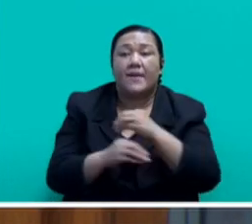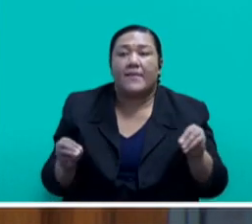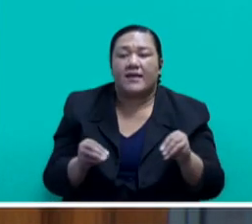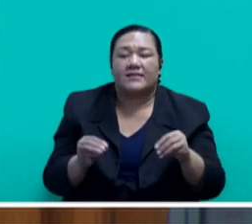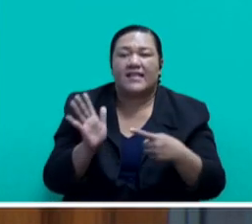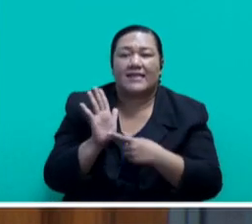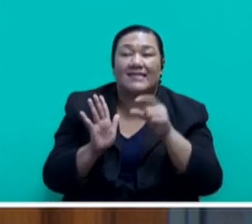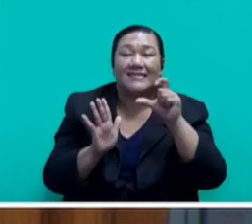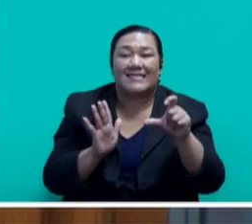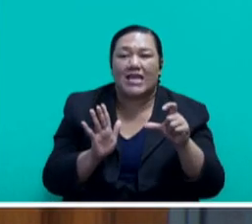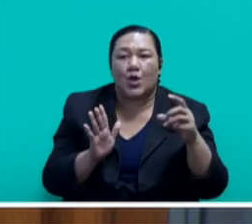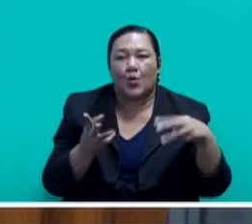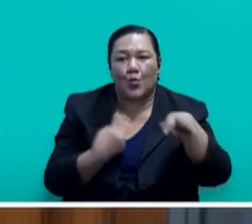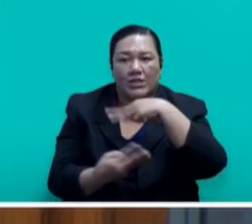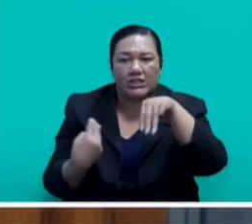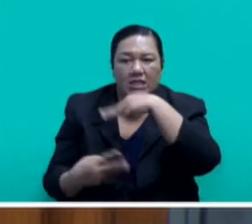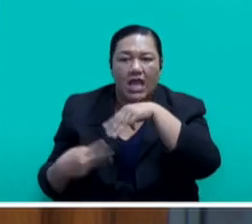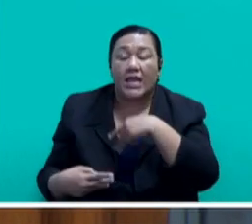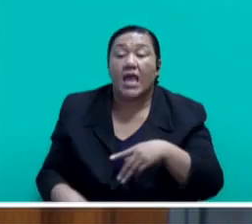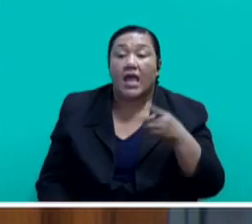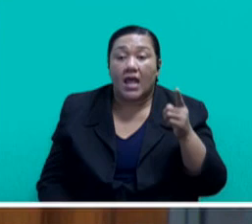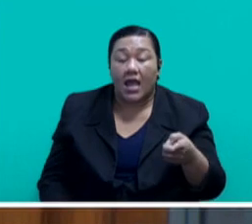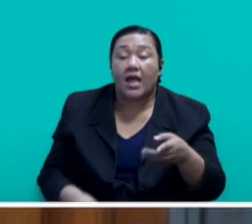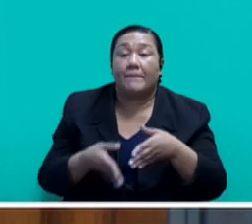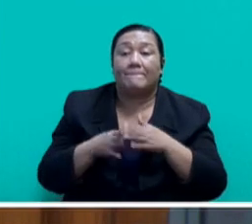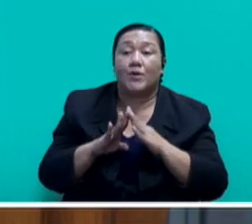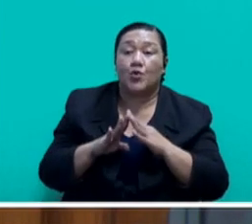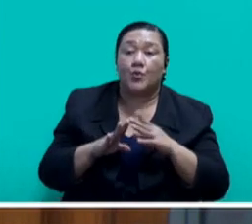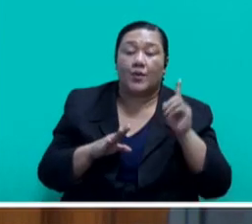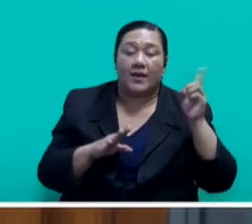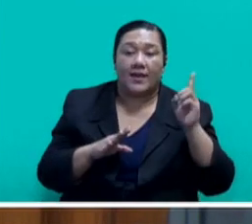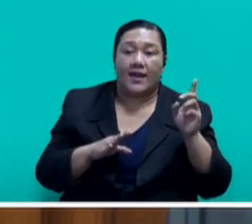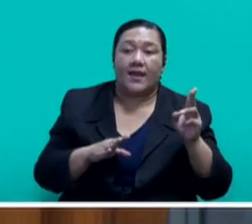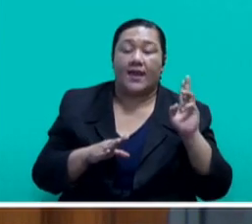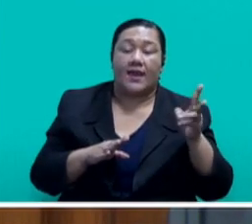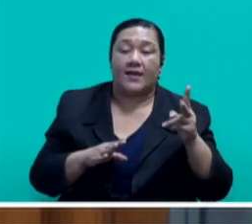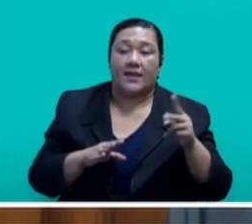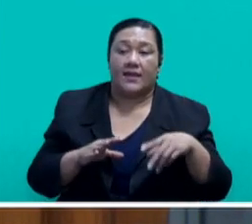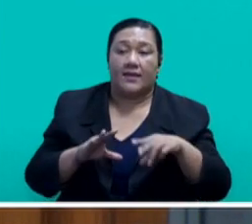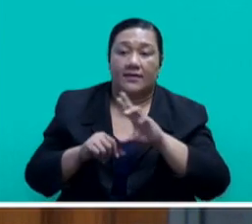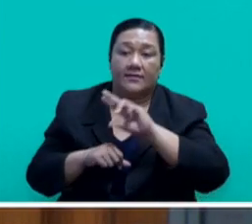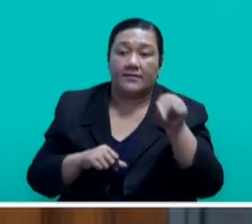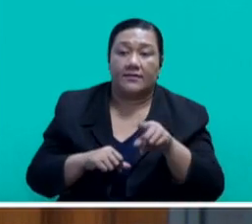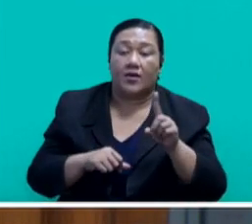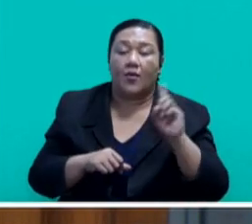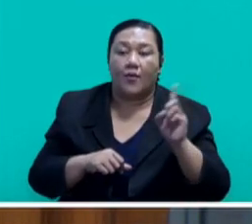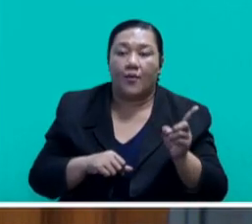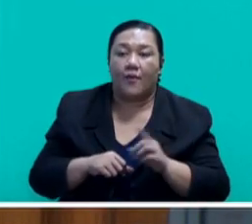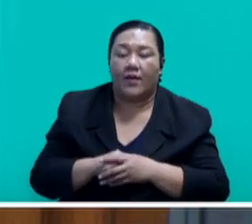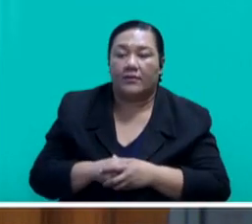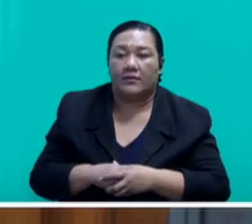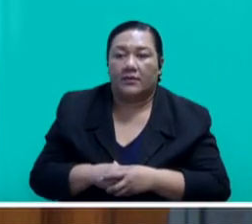2016. The reconstruction of the bridge will provide access to the research lease and for completion